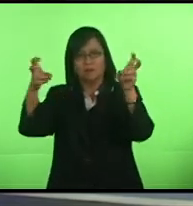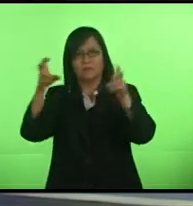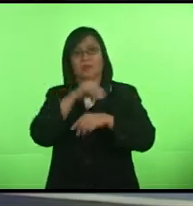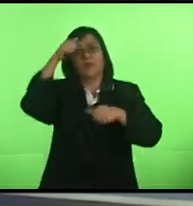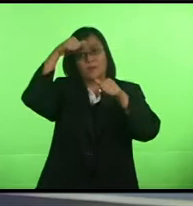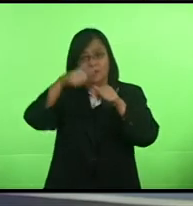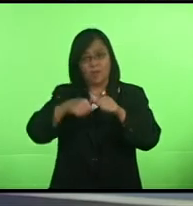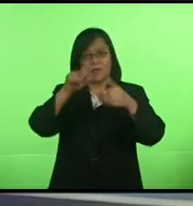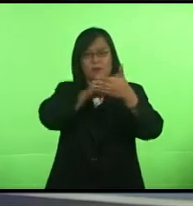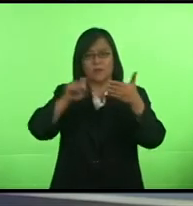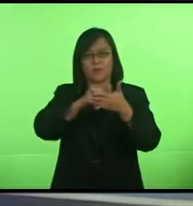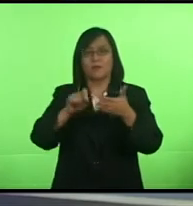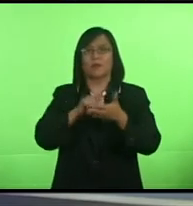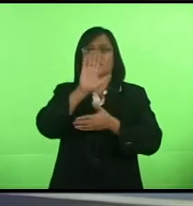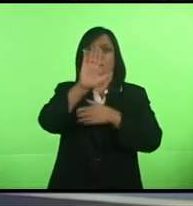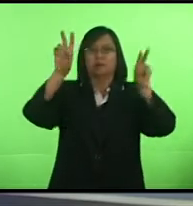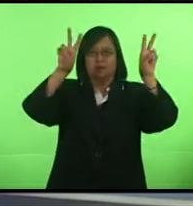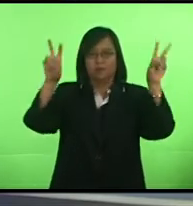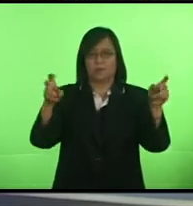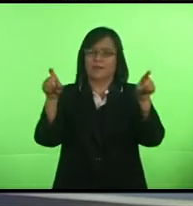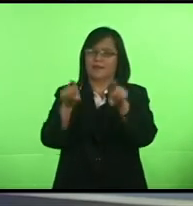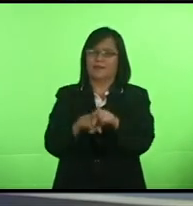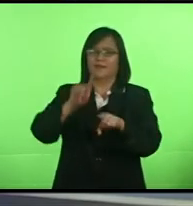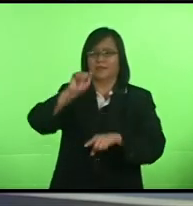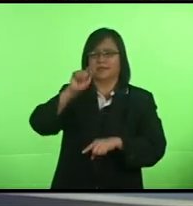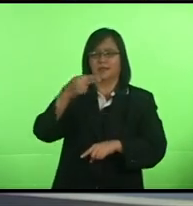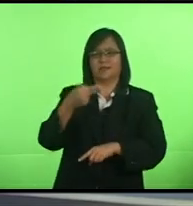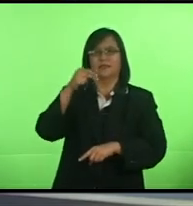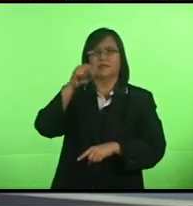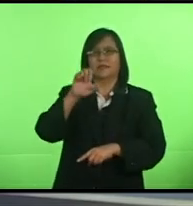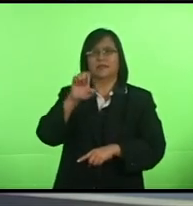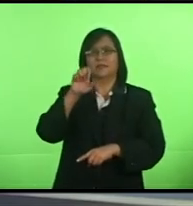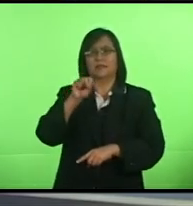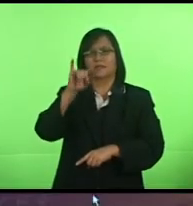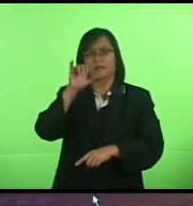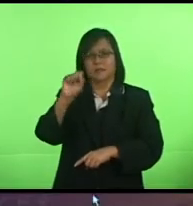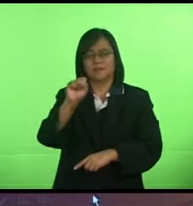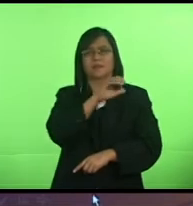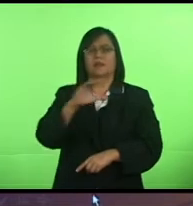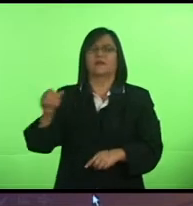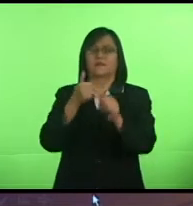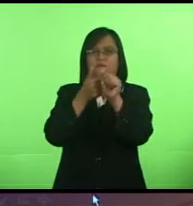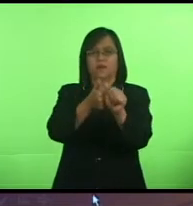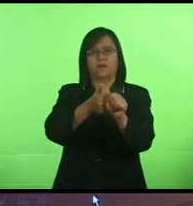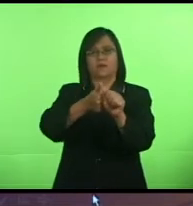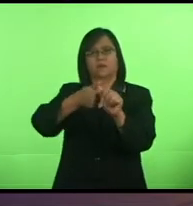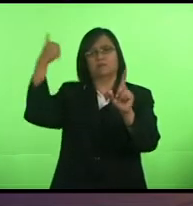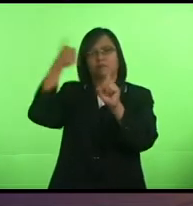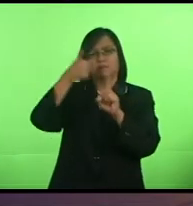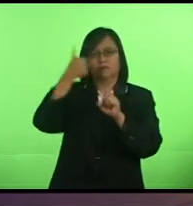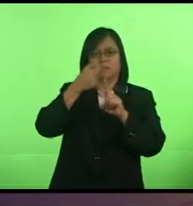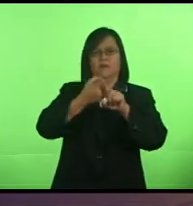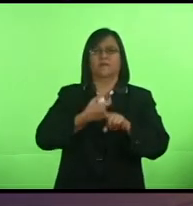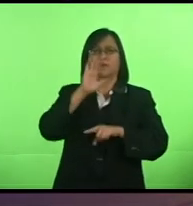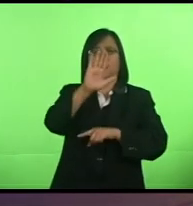and also remember to follow any specific instruction from your tutor. Students,